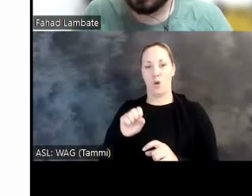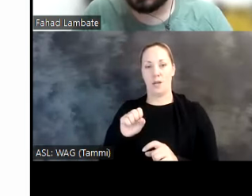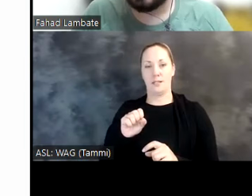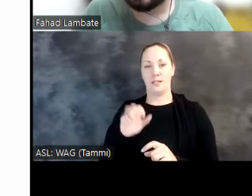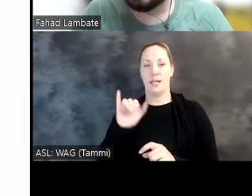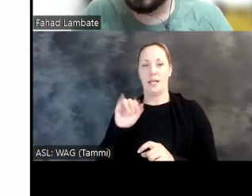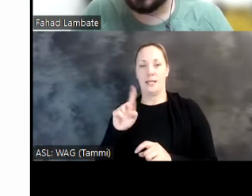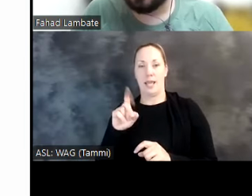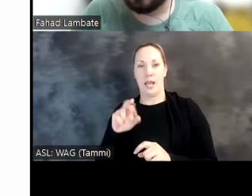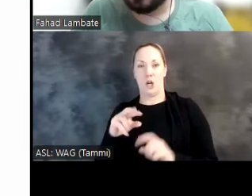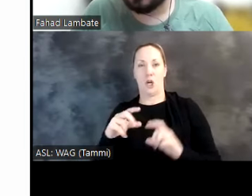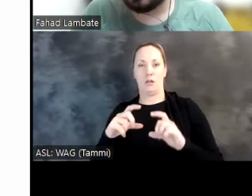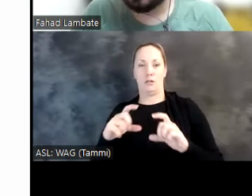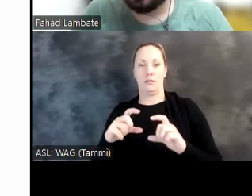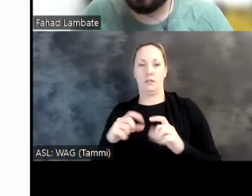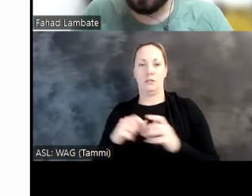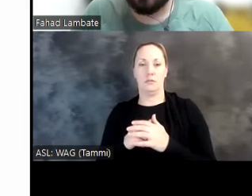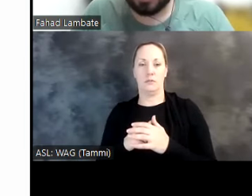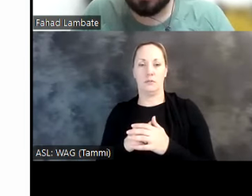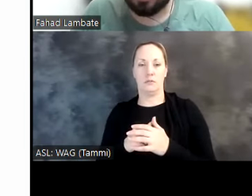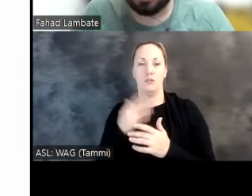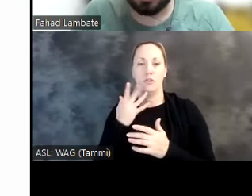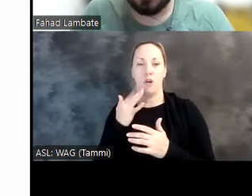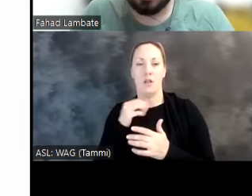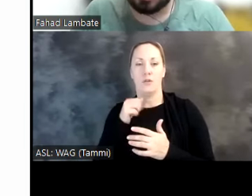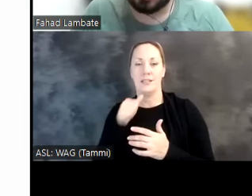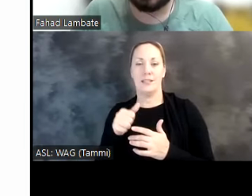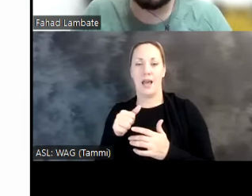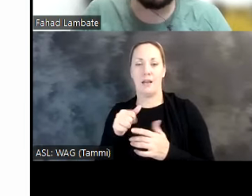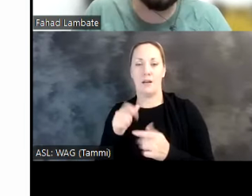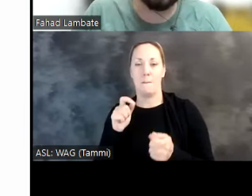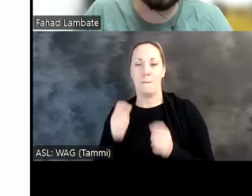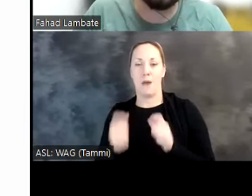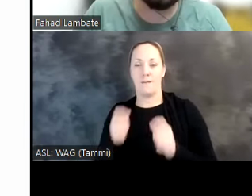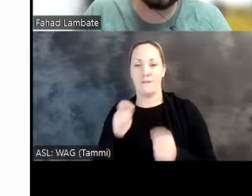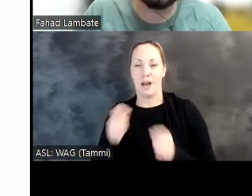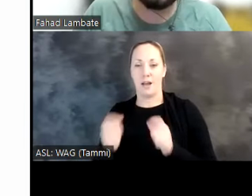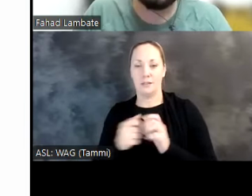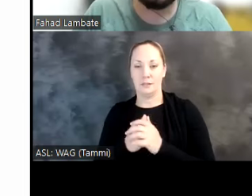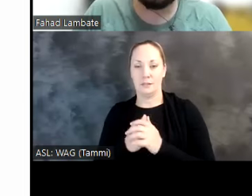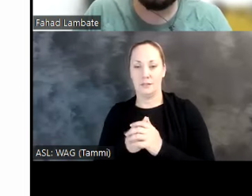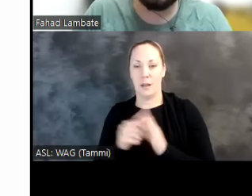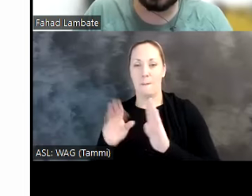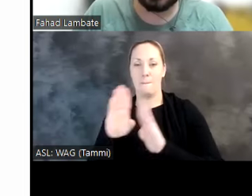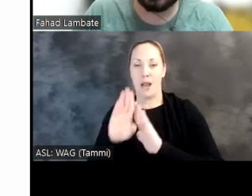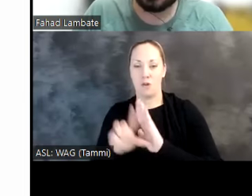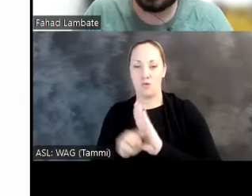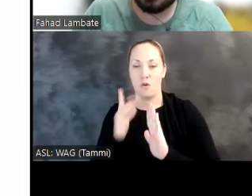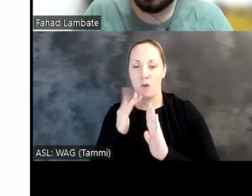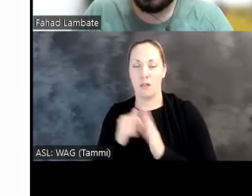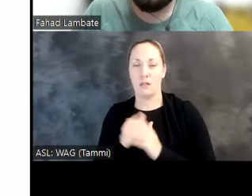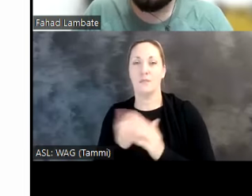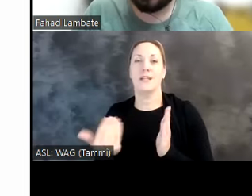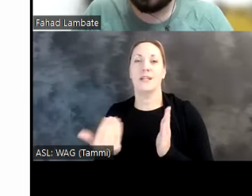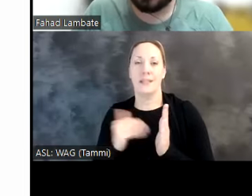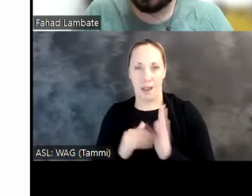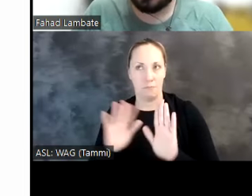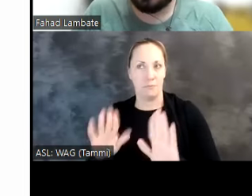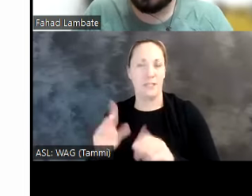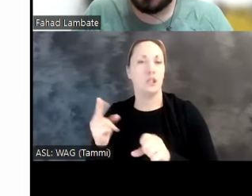the indicator's background color is not modified by author. Again, this is something which is related to user agent. If